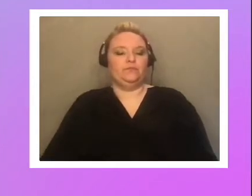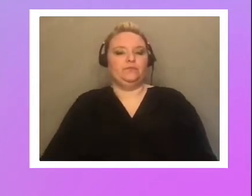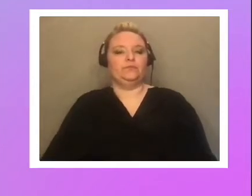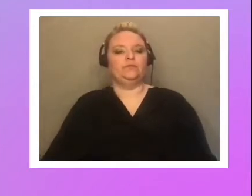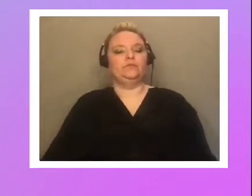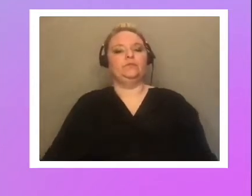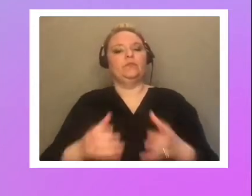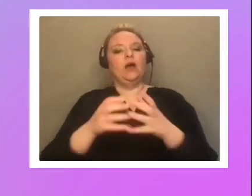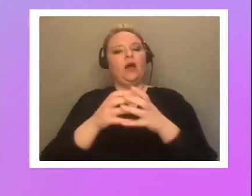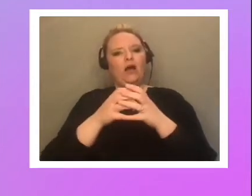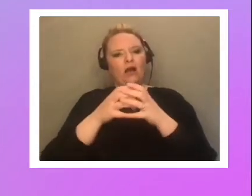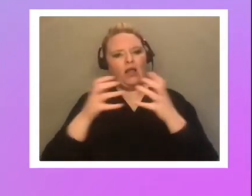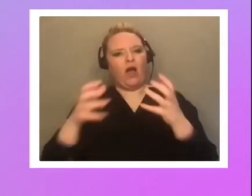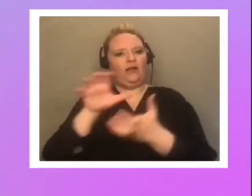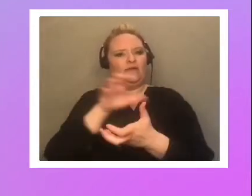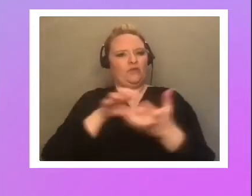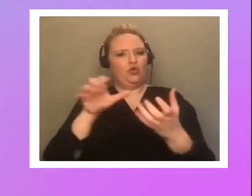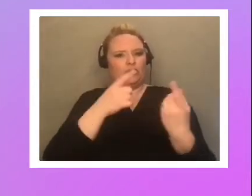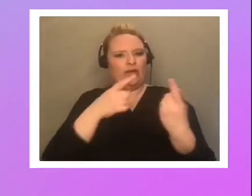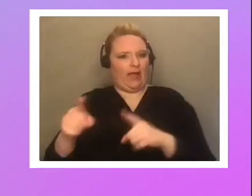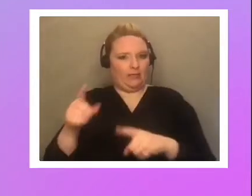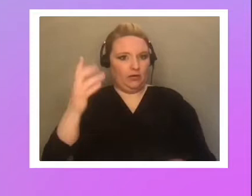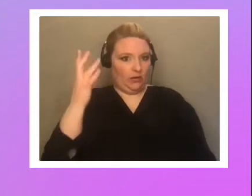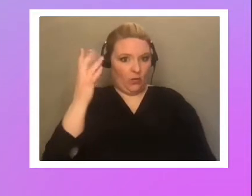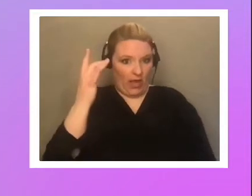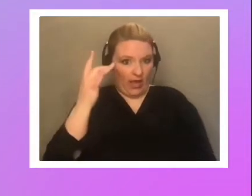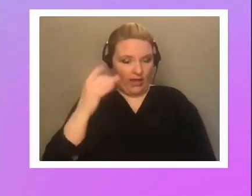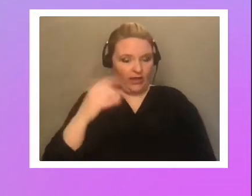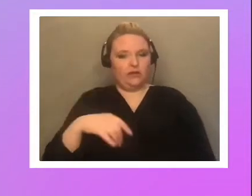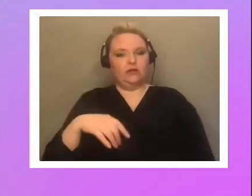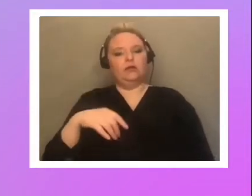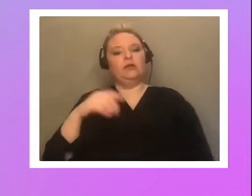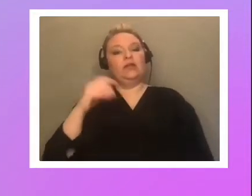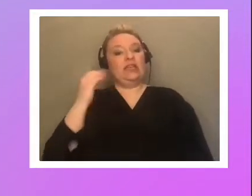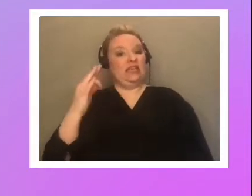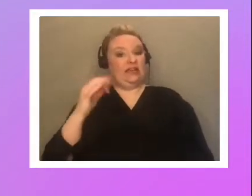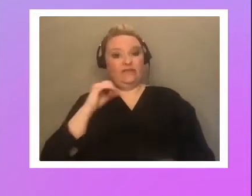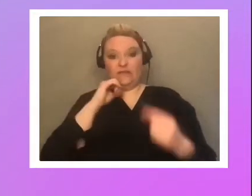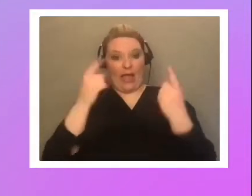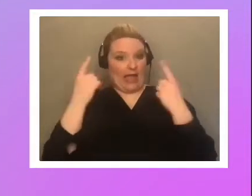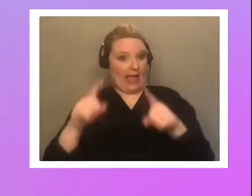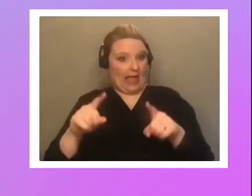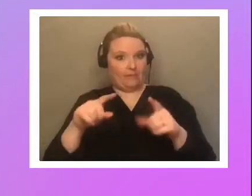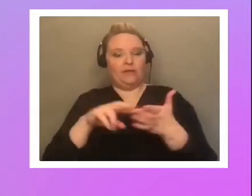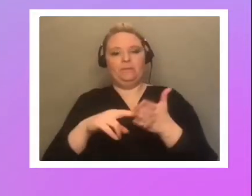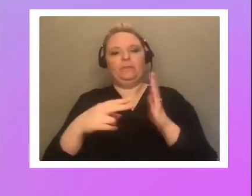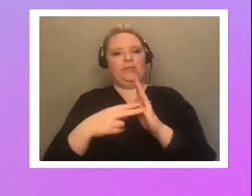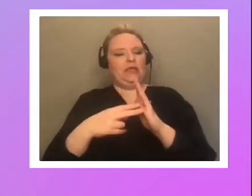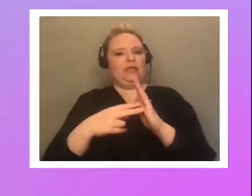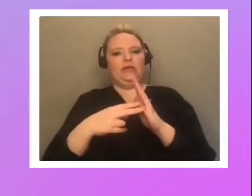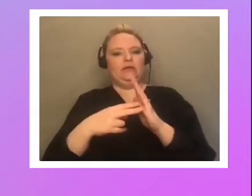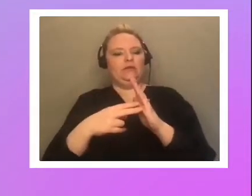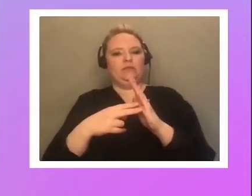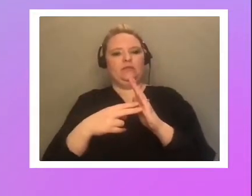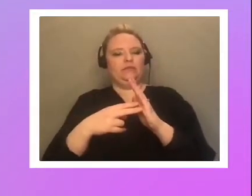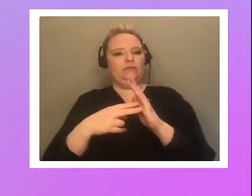lot of confusion because if you don't do this, then you can't